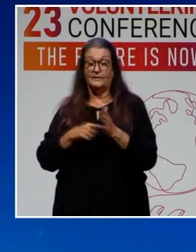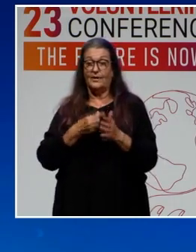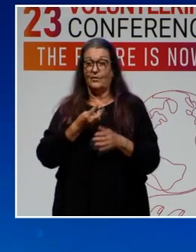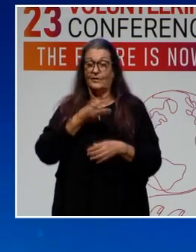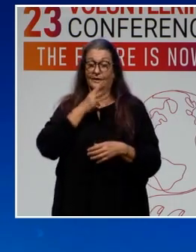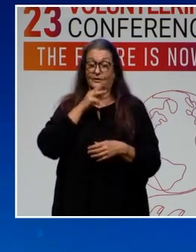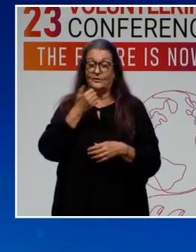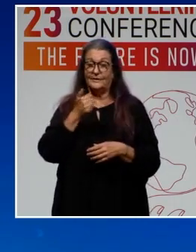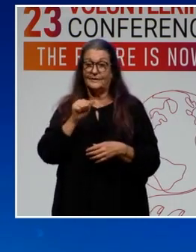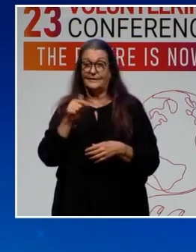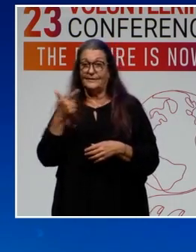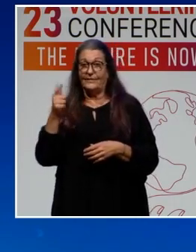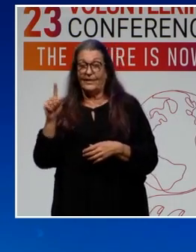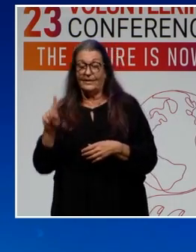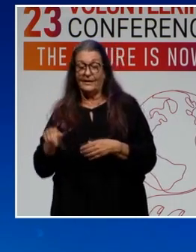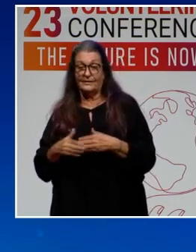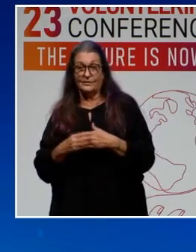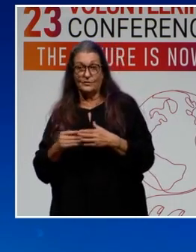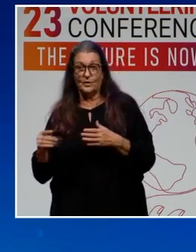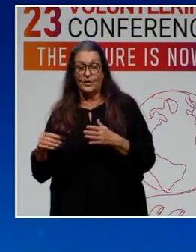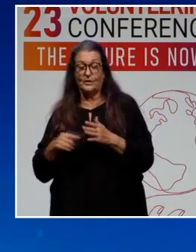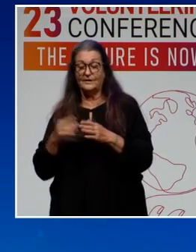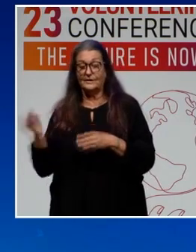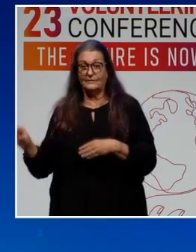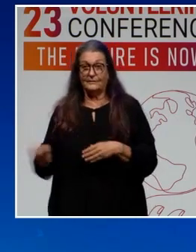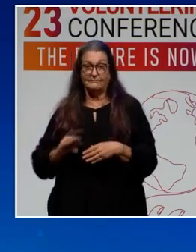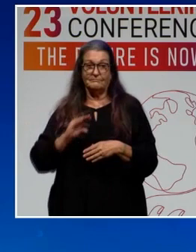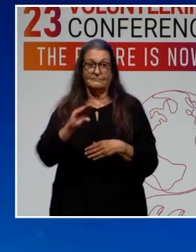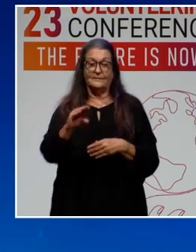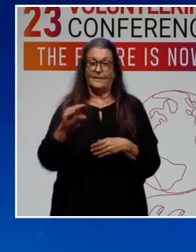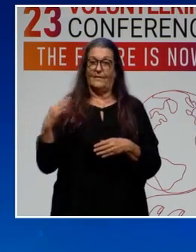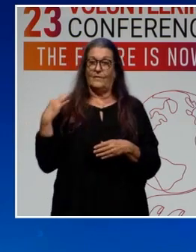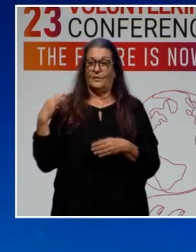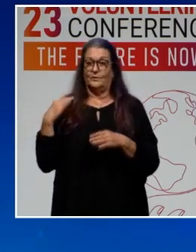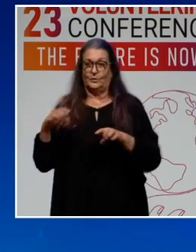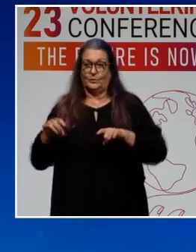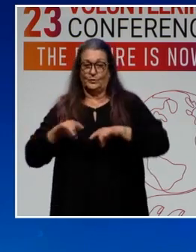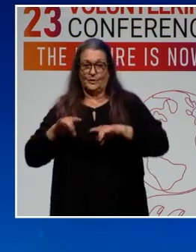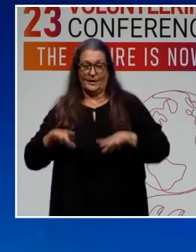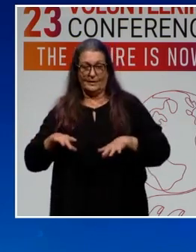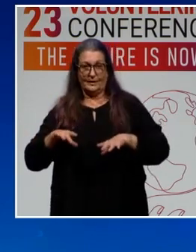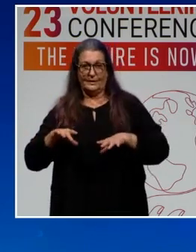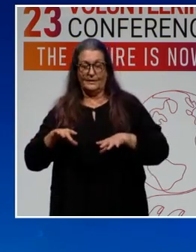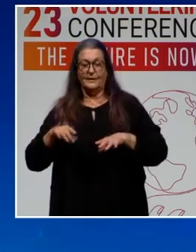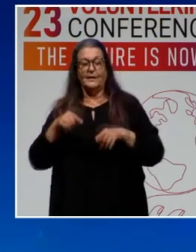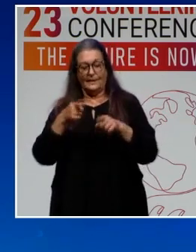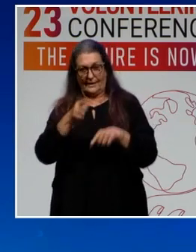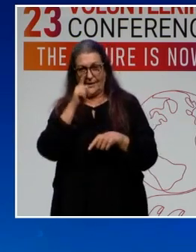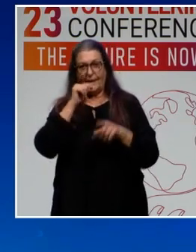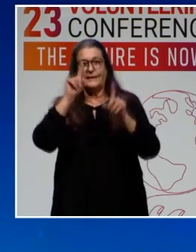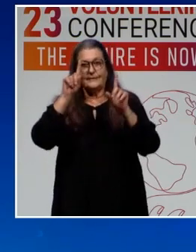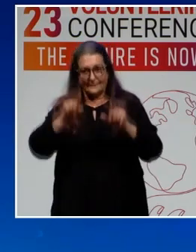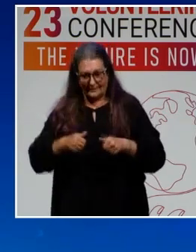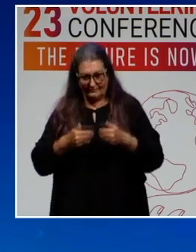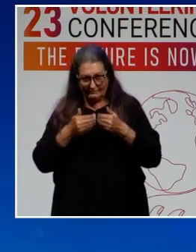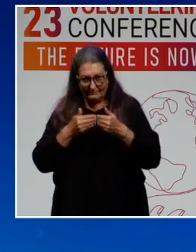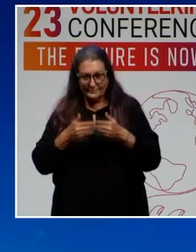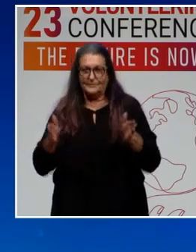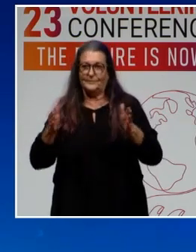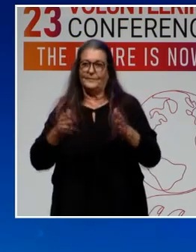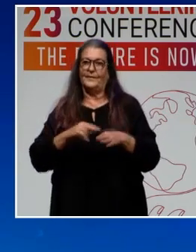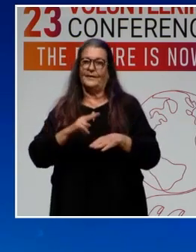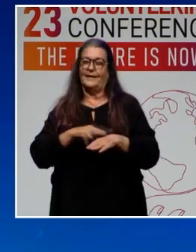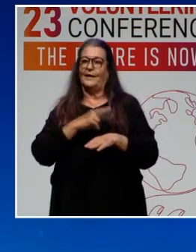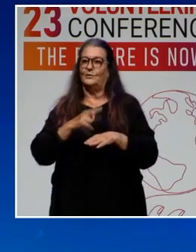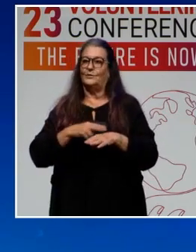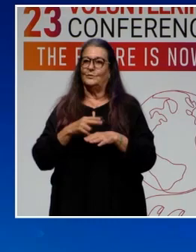$367,000 to Volunteering Australia to implement the National Volunteering Strategy. I want to see the efforts